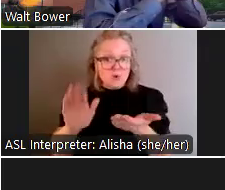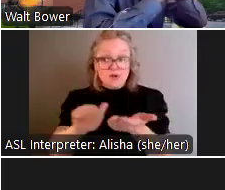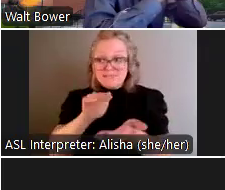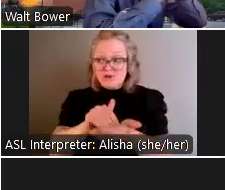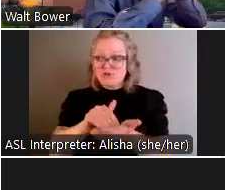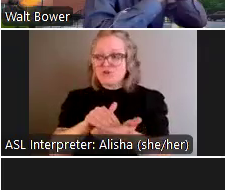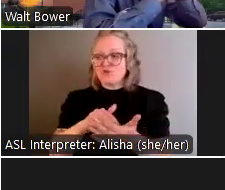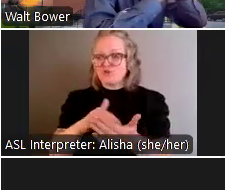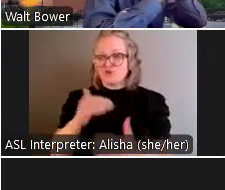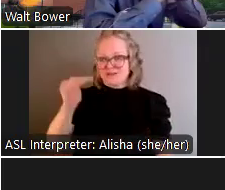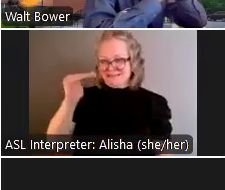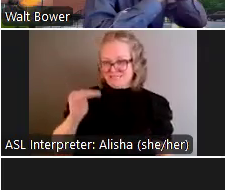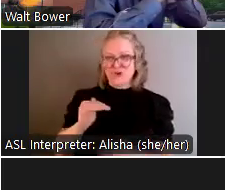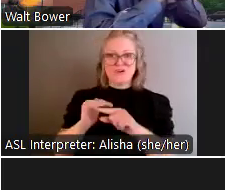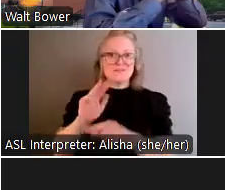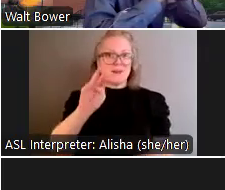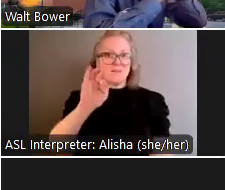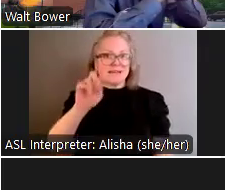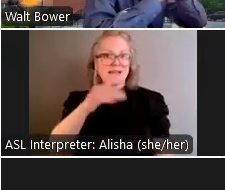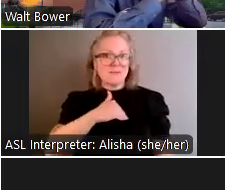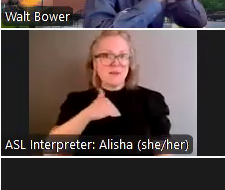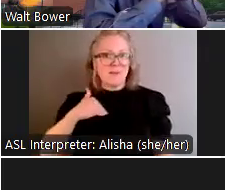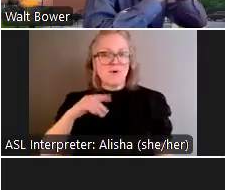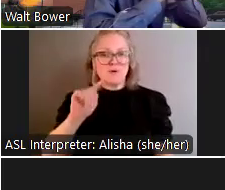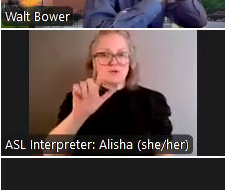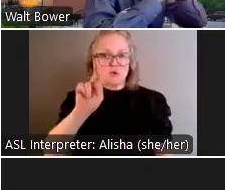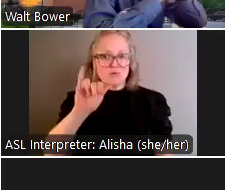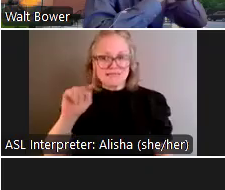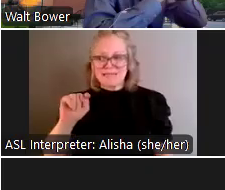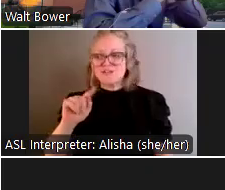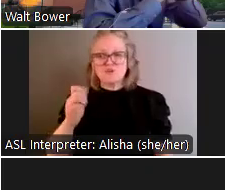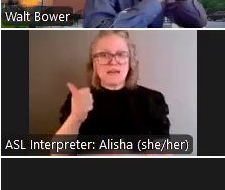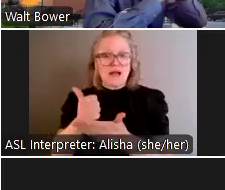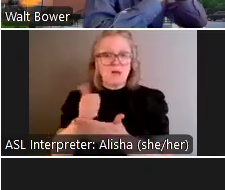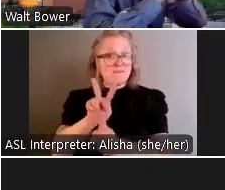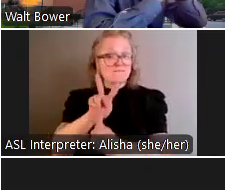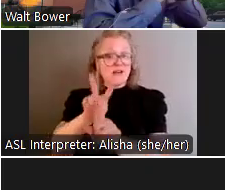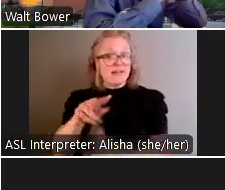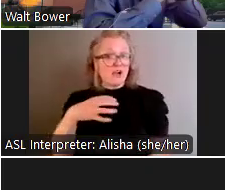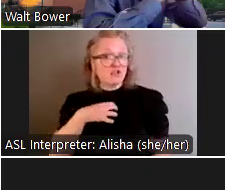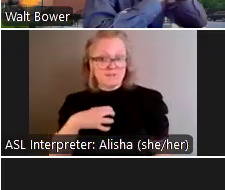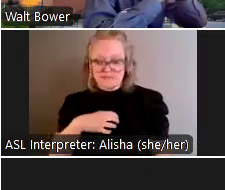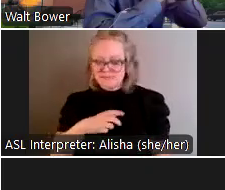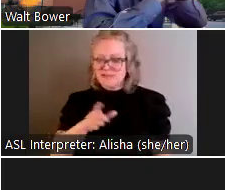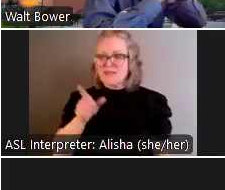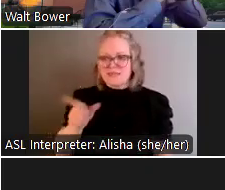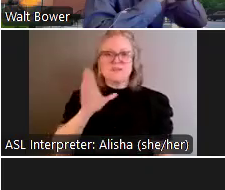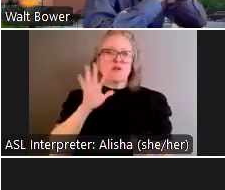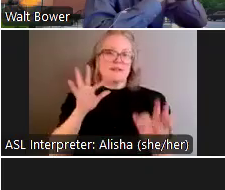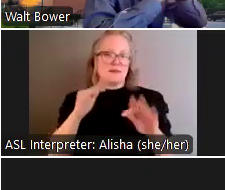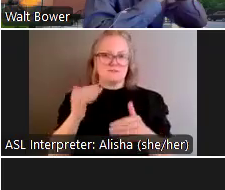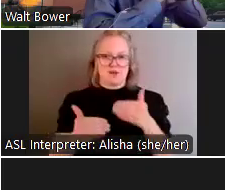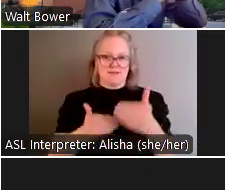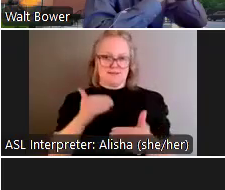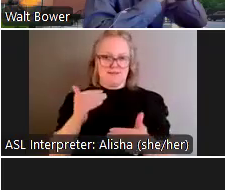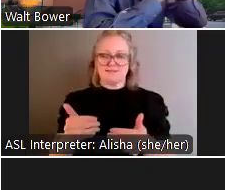a Medicaid member toolkit. If you need help filing a grievance, this is going to tell you how to do that. So